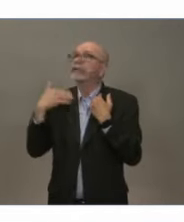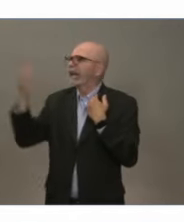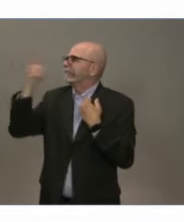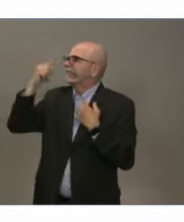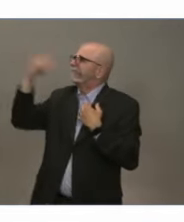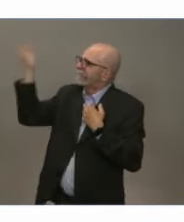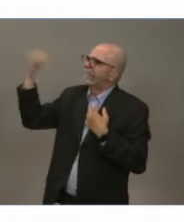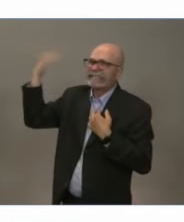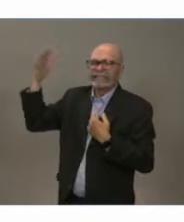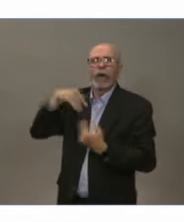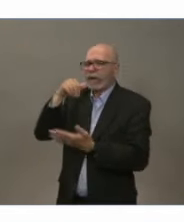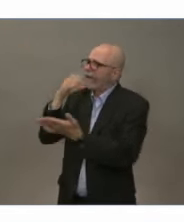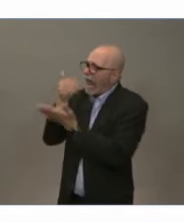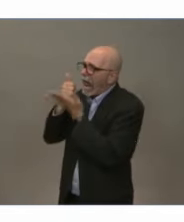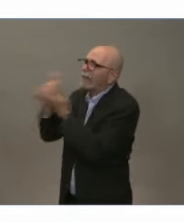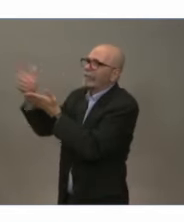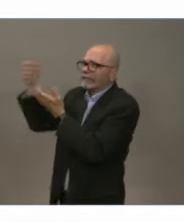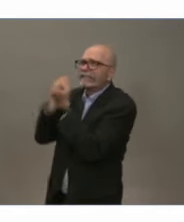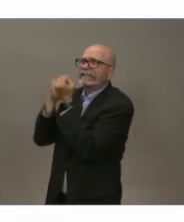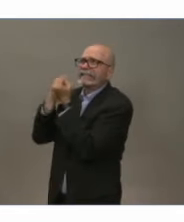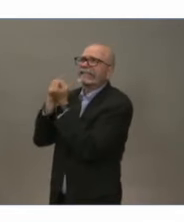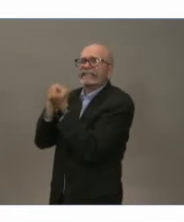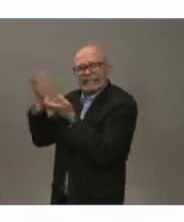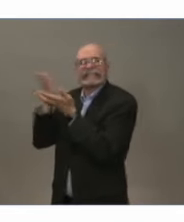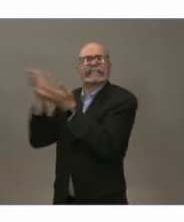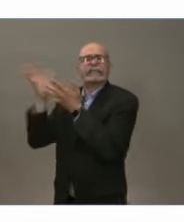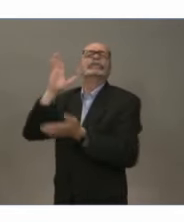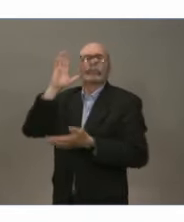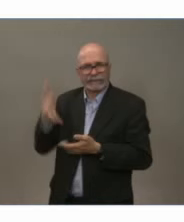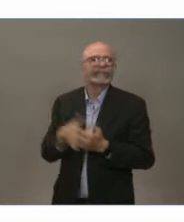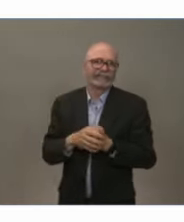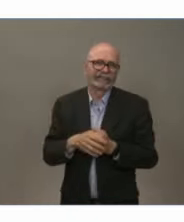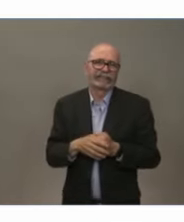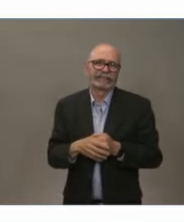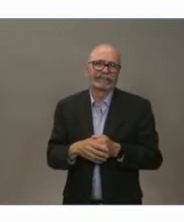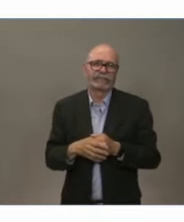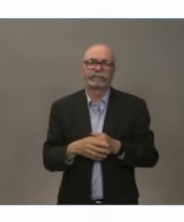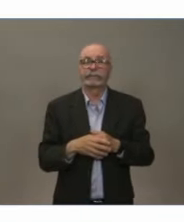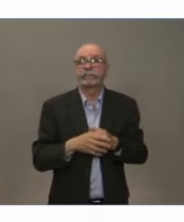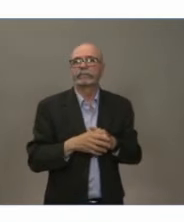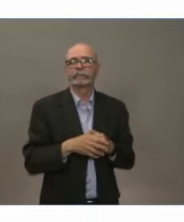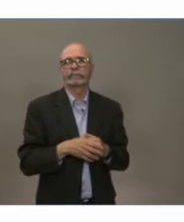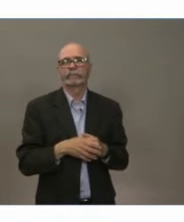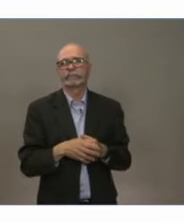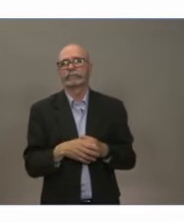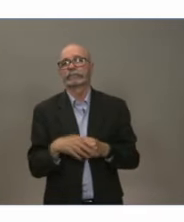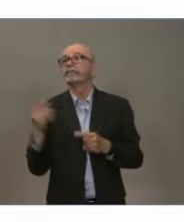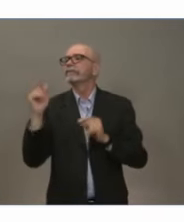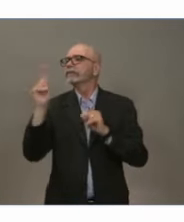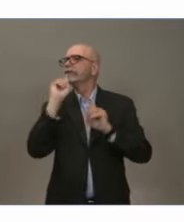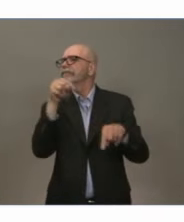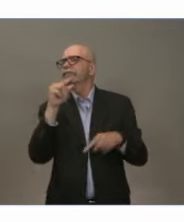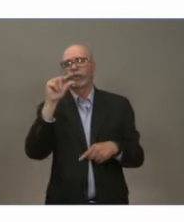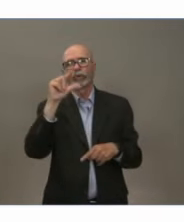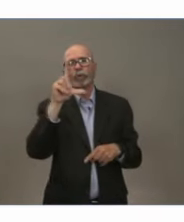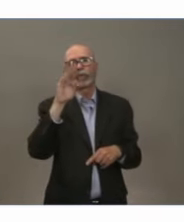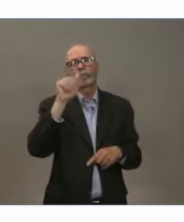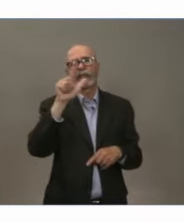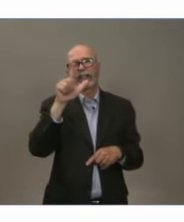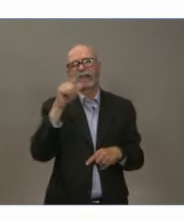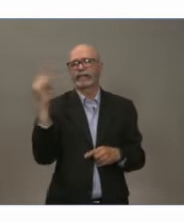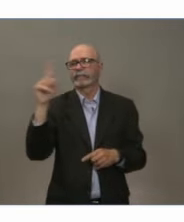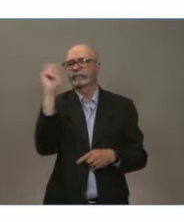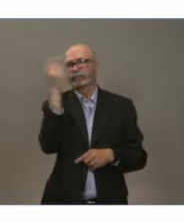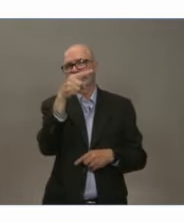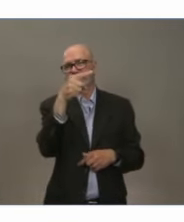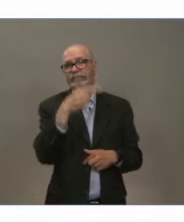is creating lots of challenges in those communities. Next, we'll go to Alexa McLean from Global. Go ahead, Alexa. Good afternoon, Premier